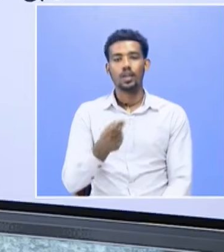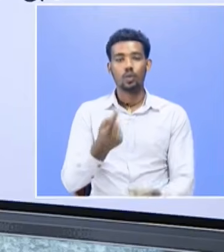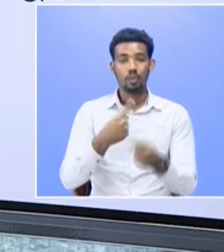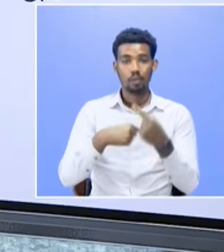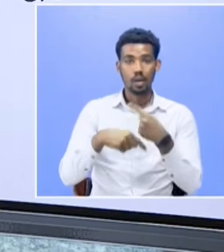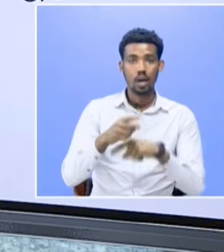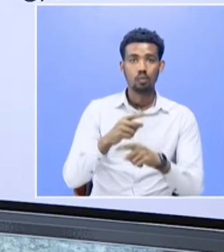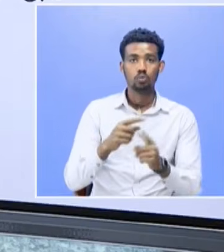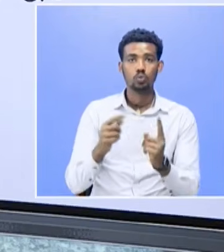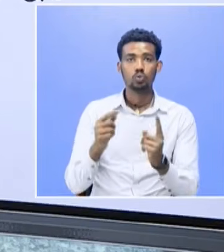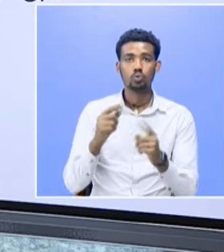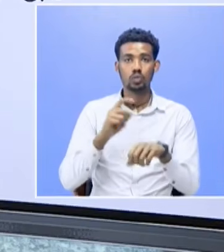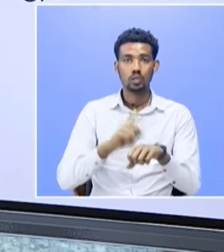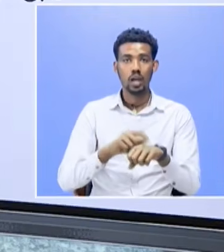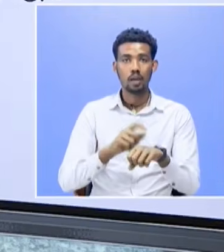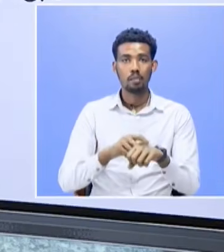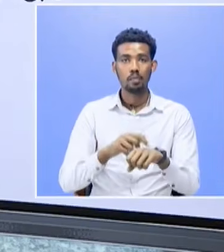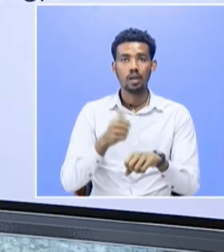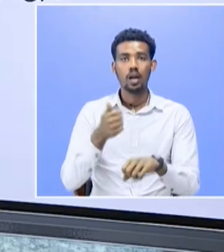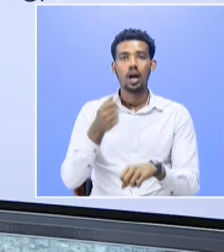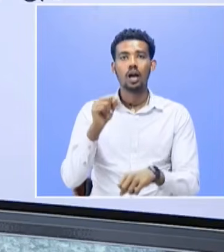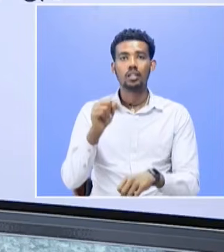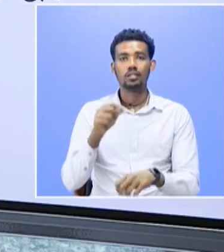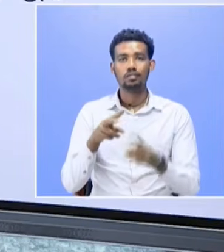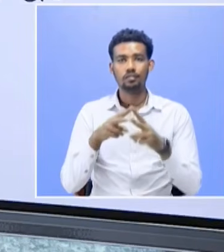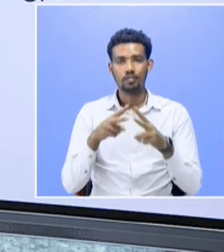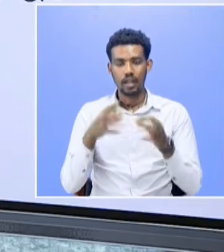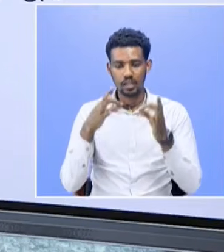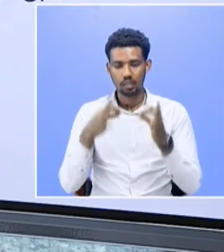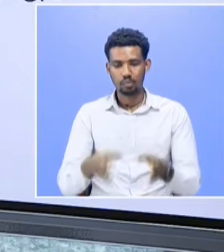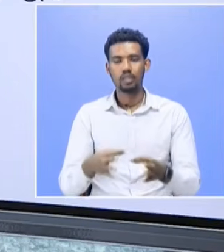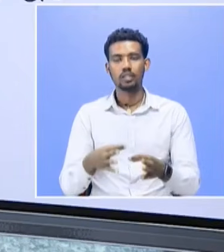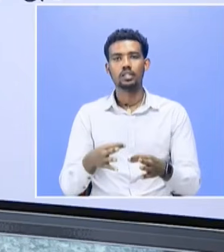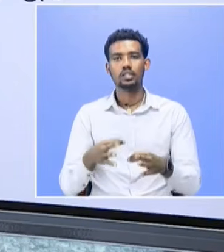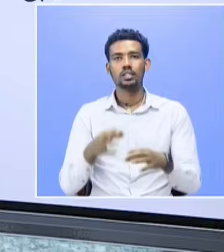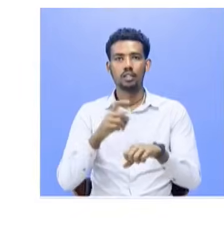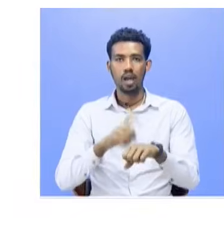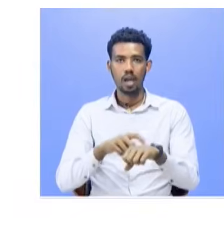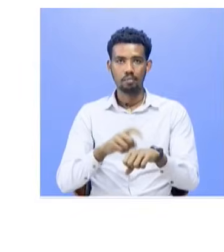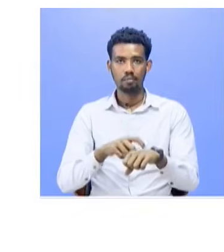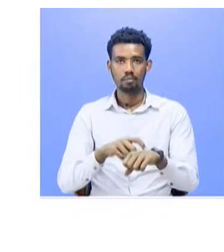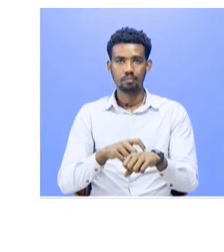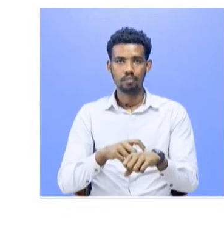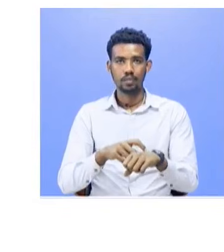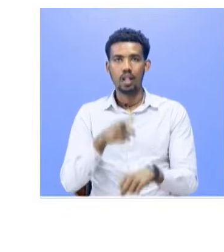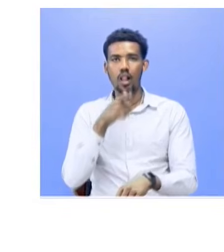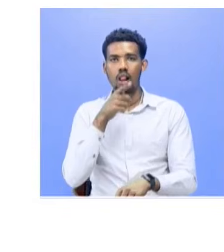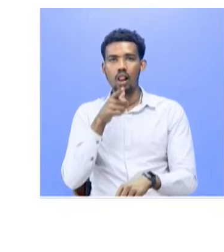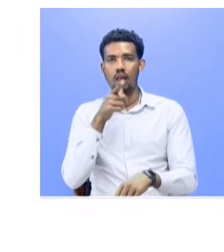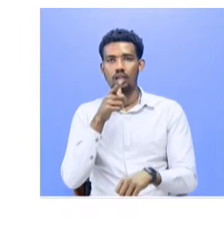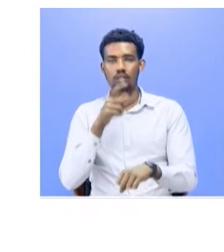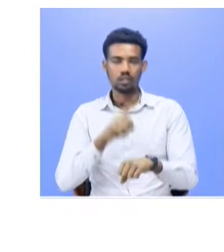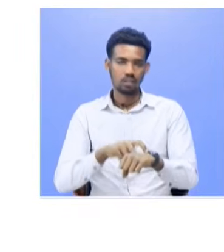used at as a very specific time, like lunchtime.